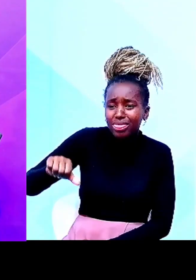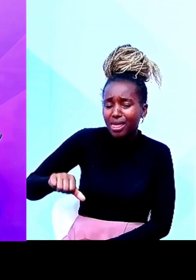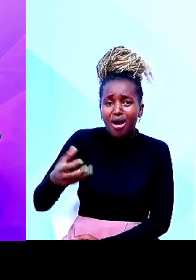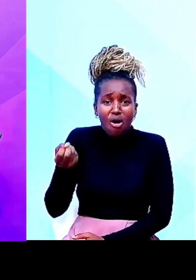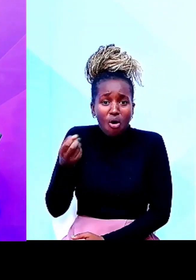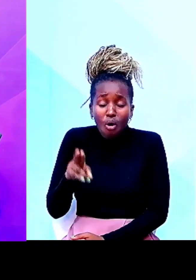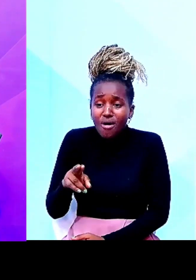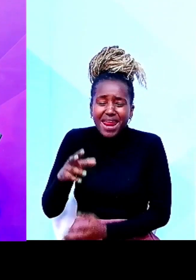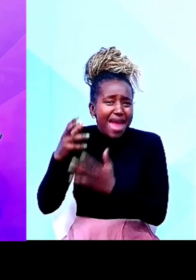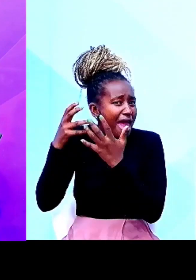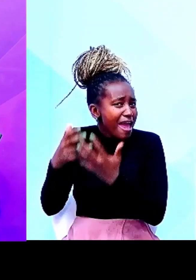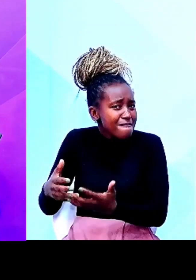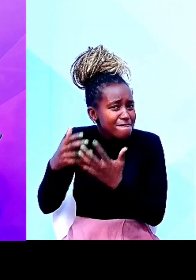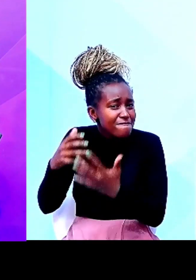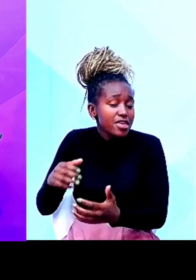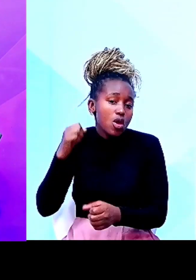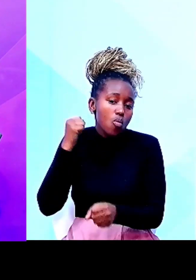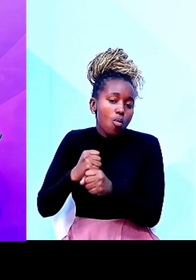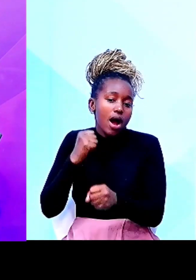like